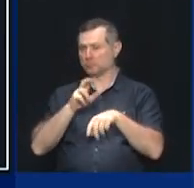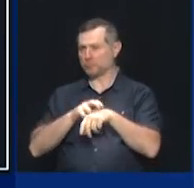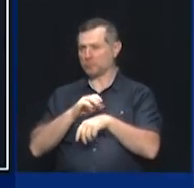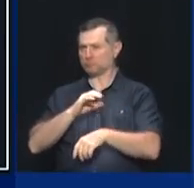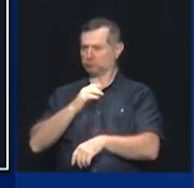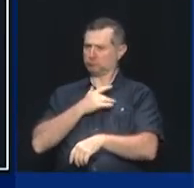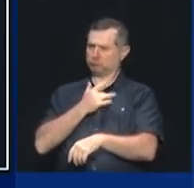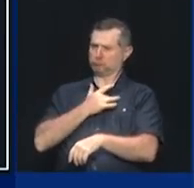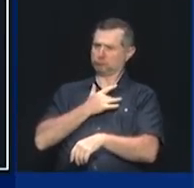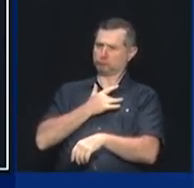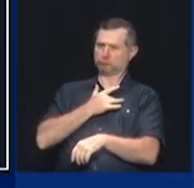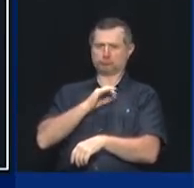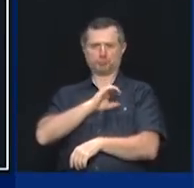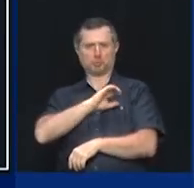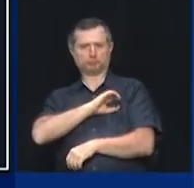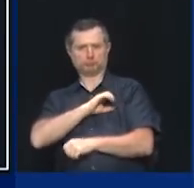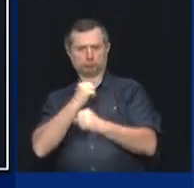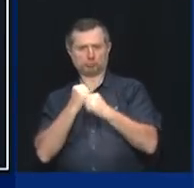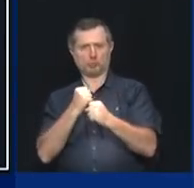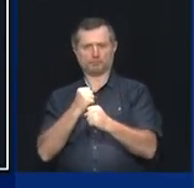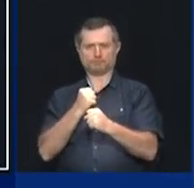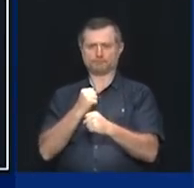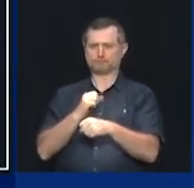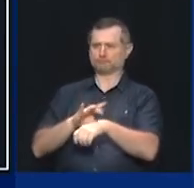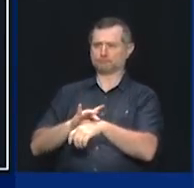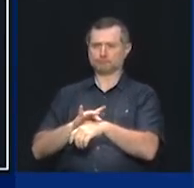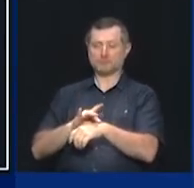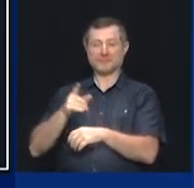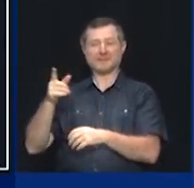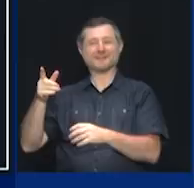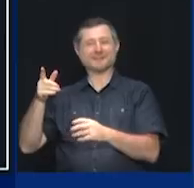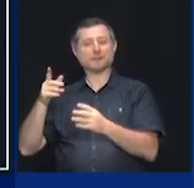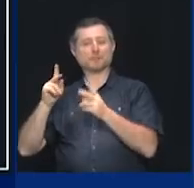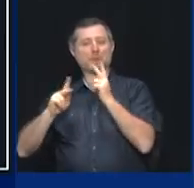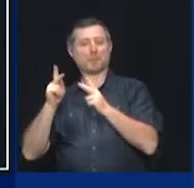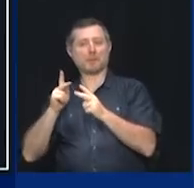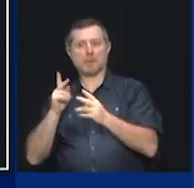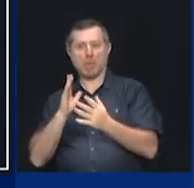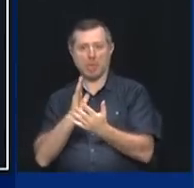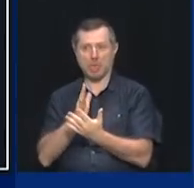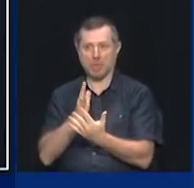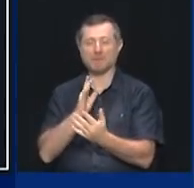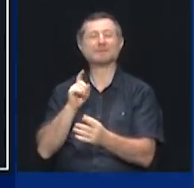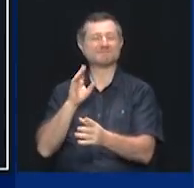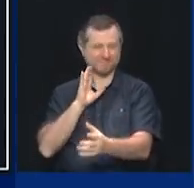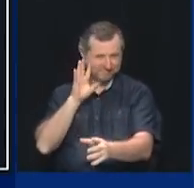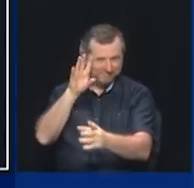feelings. Nobody wants to get in the middle of that. But